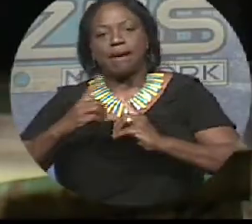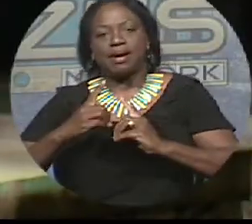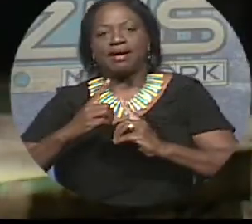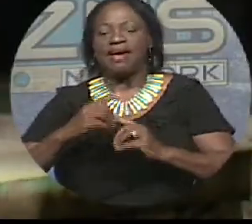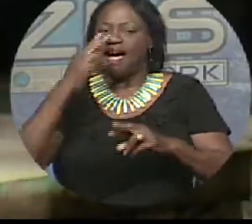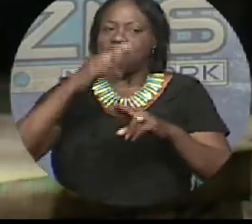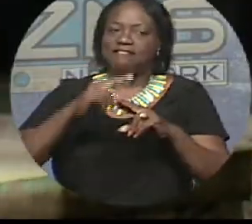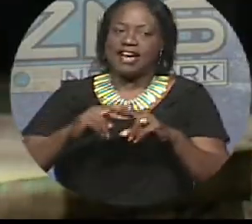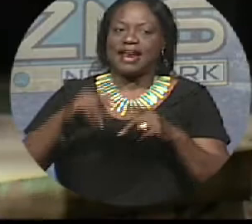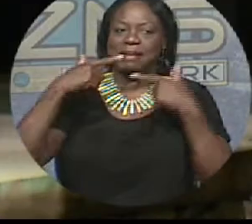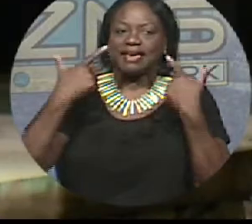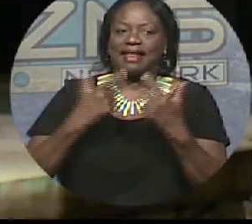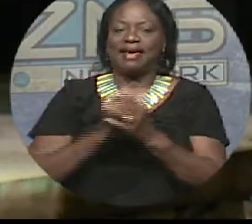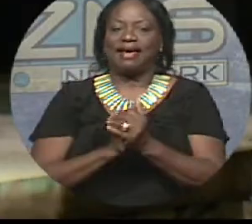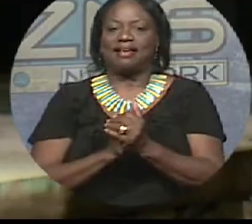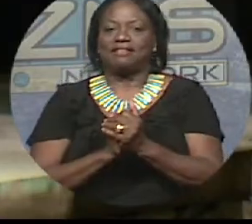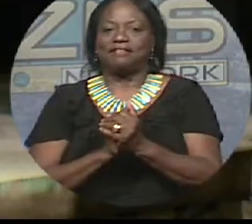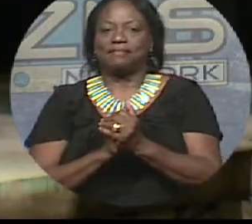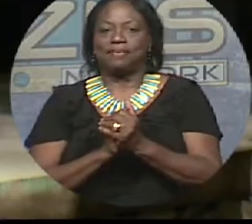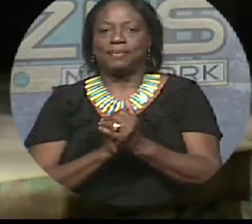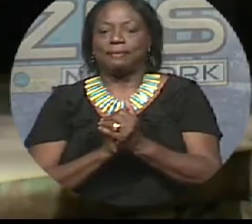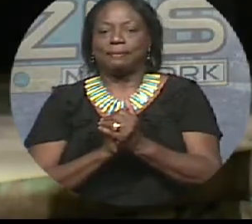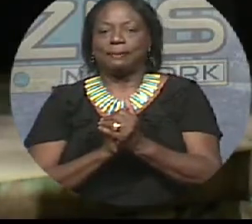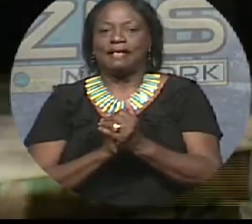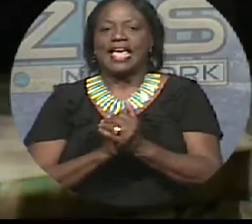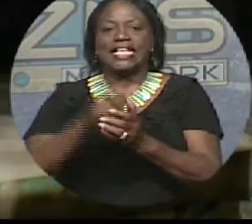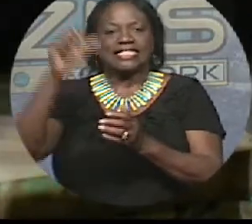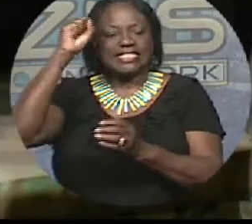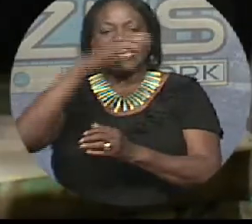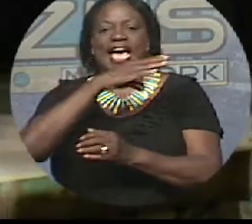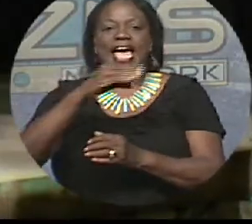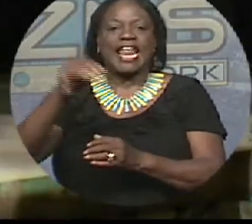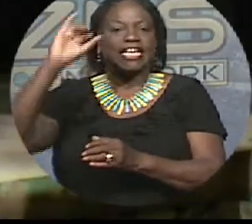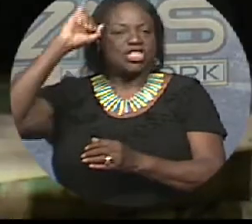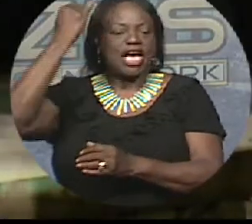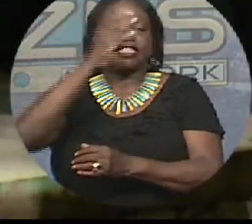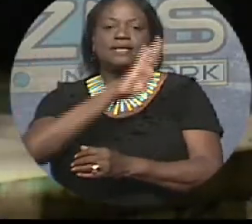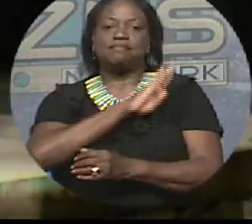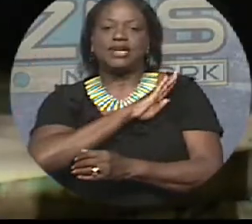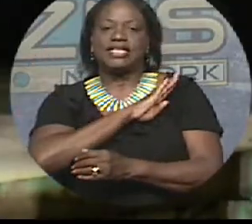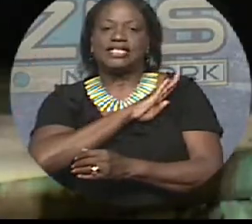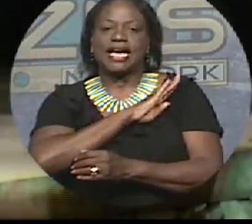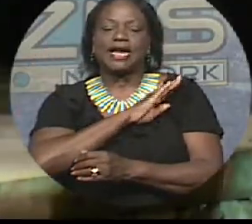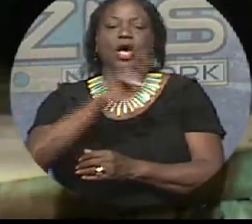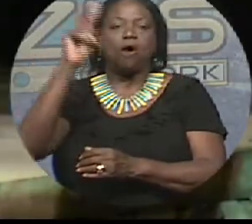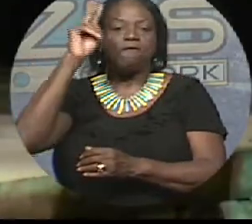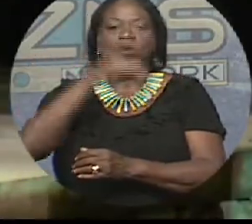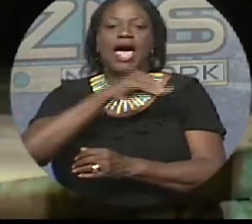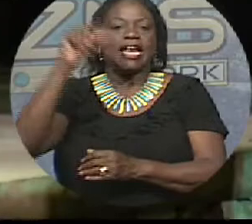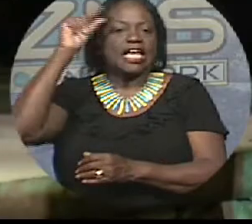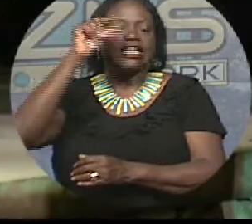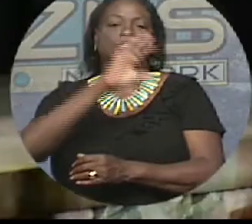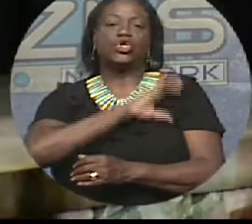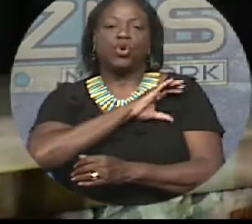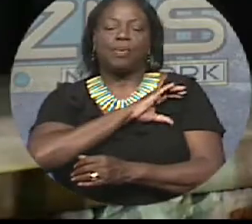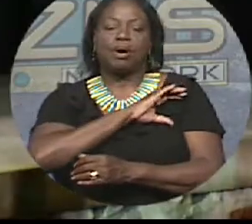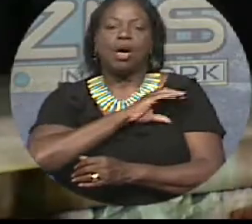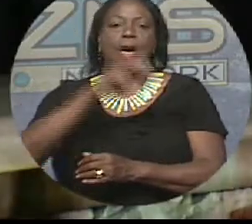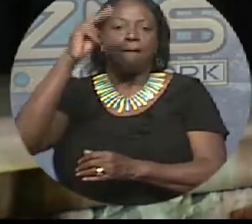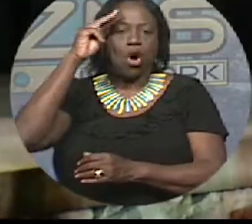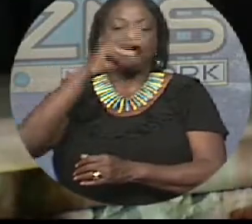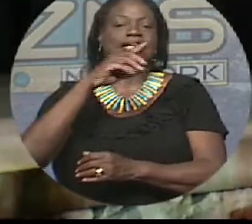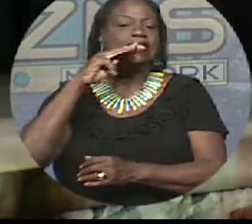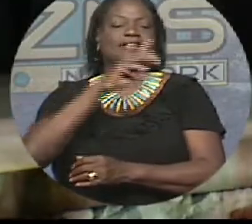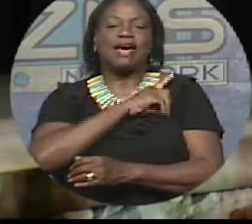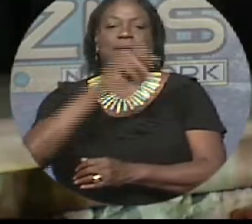comedy, through his perspective. Stan and Jackson Burnside, Buller and Gus Cooper, Maureen